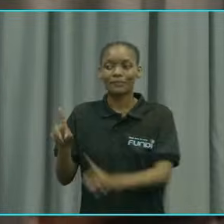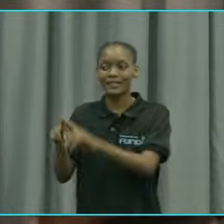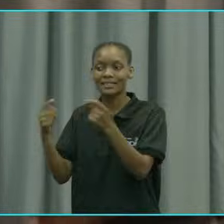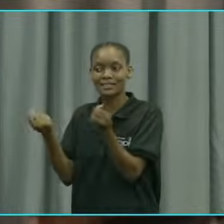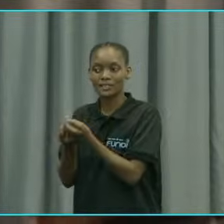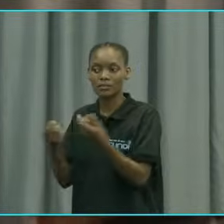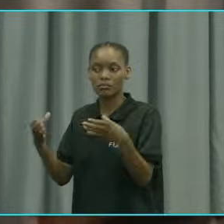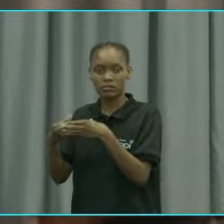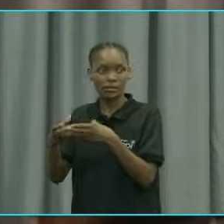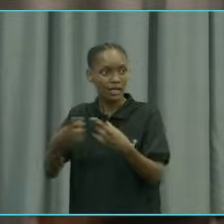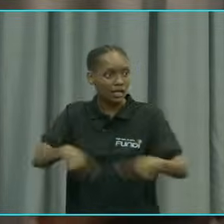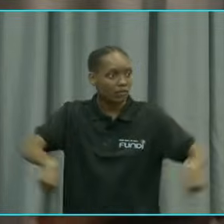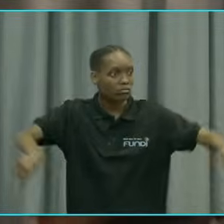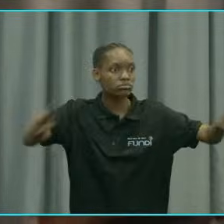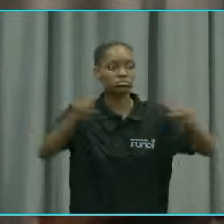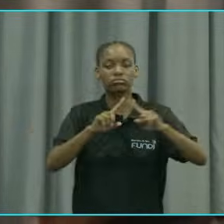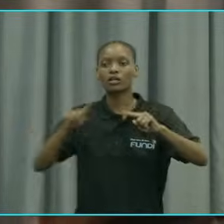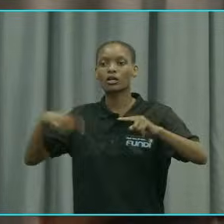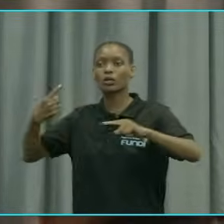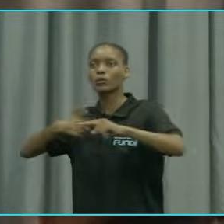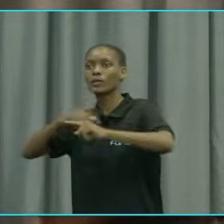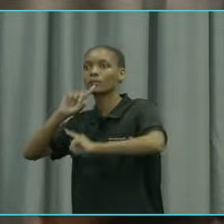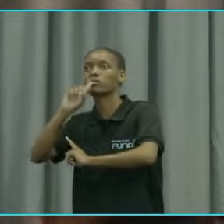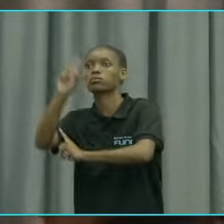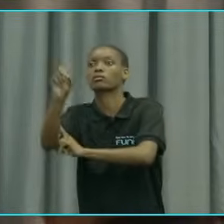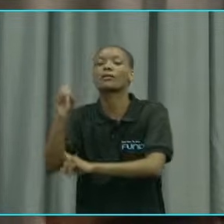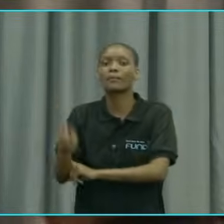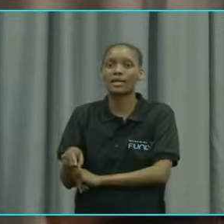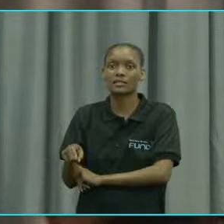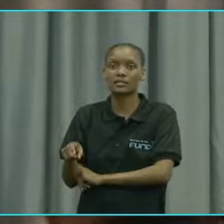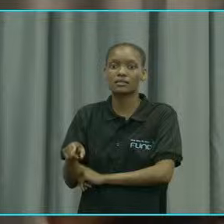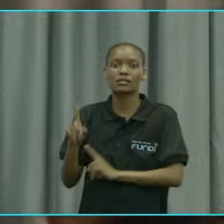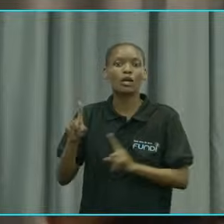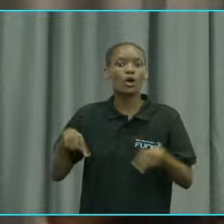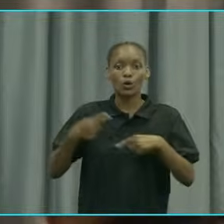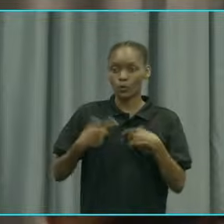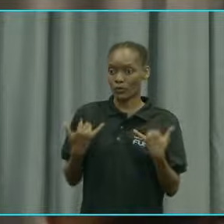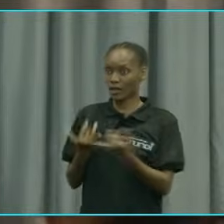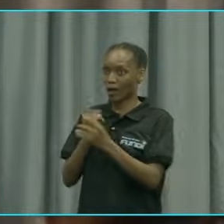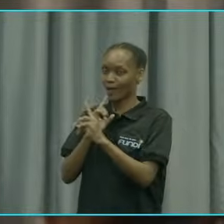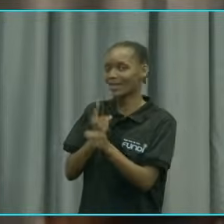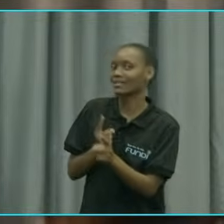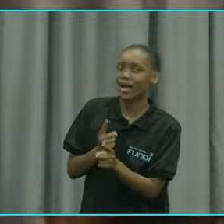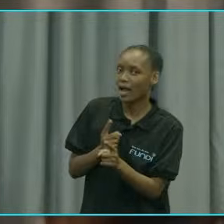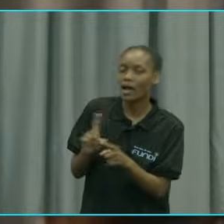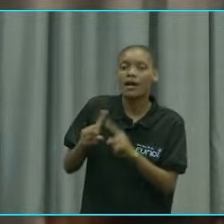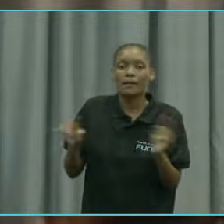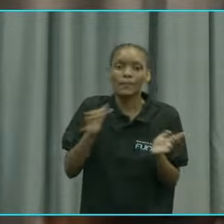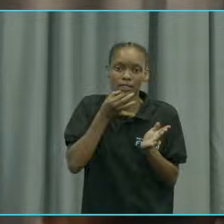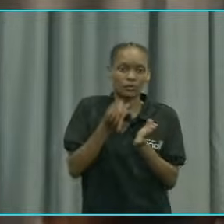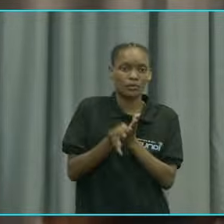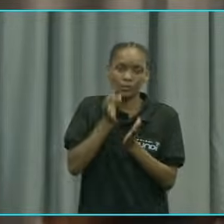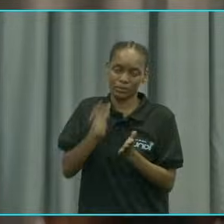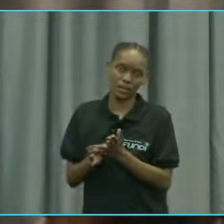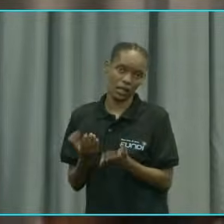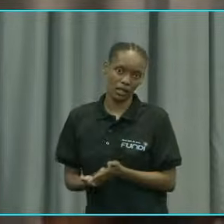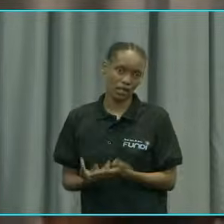commission. We can't respond to it now, but we can come with proposals. Chair, thank you very